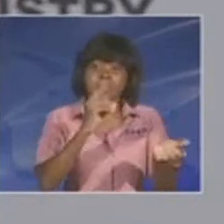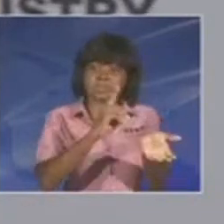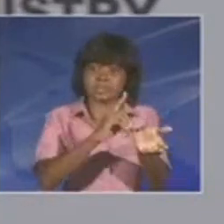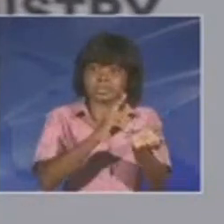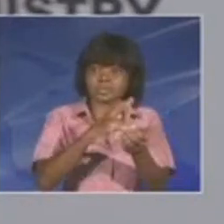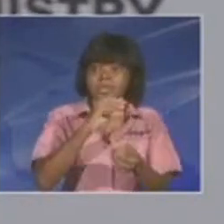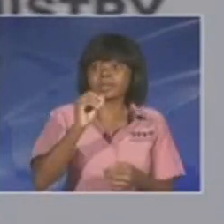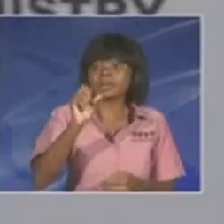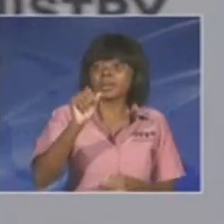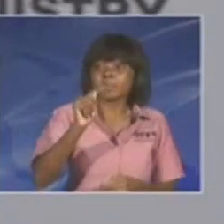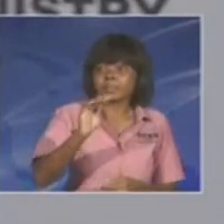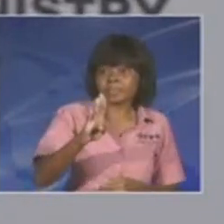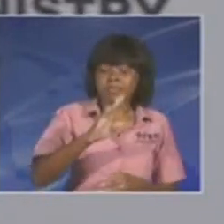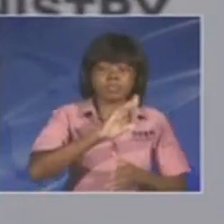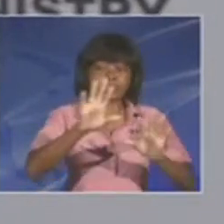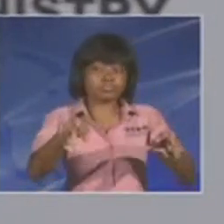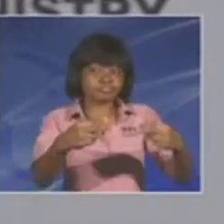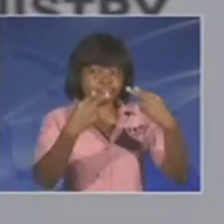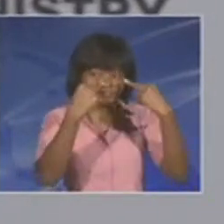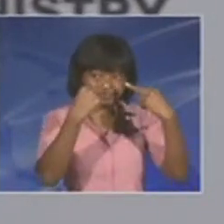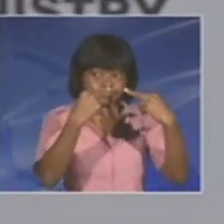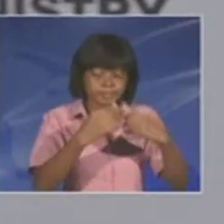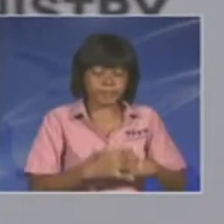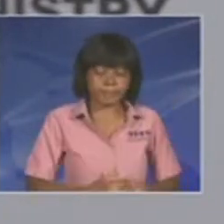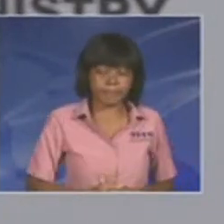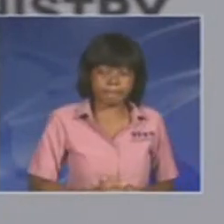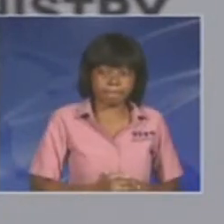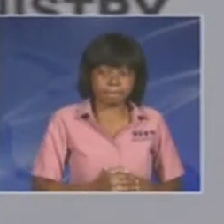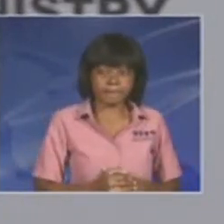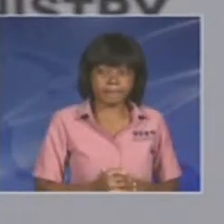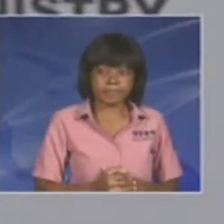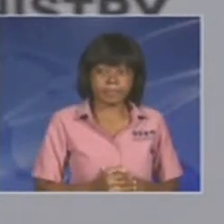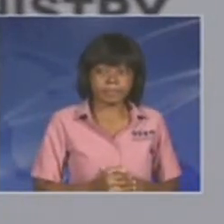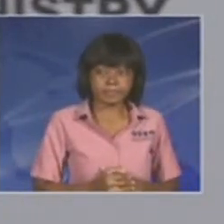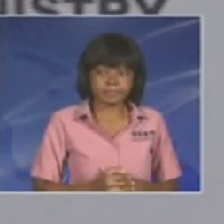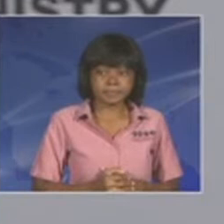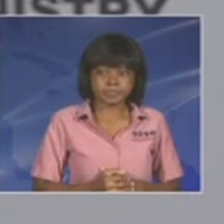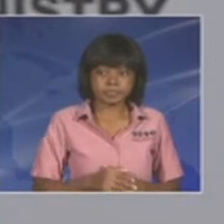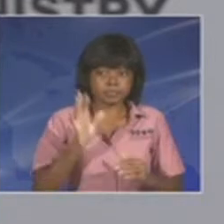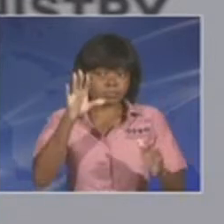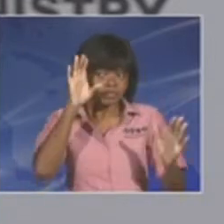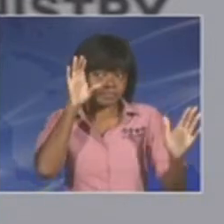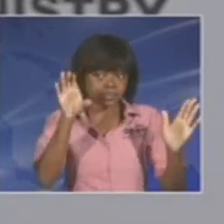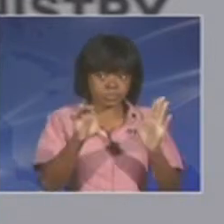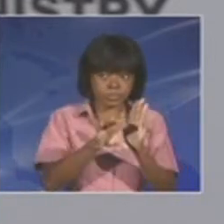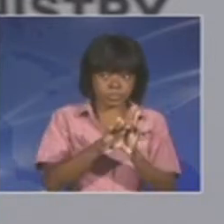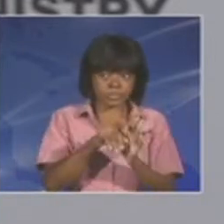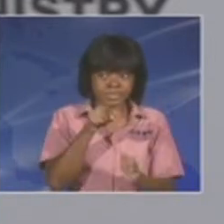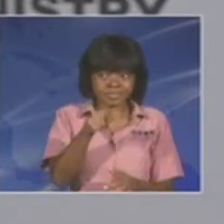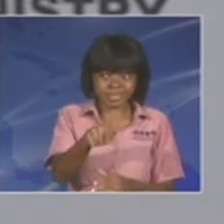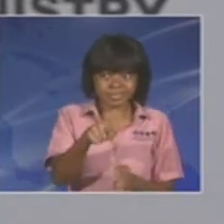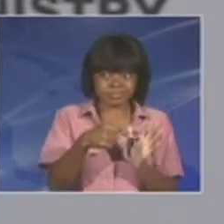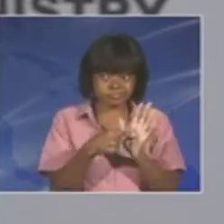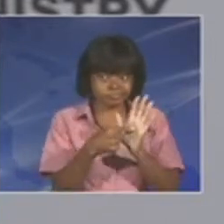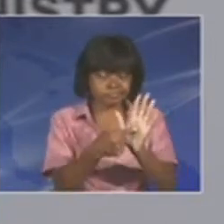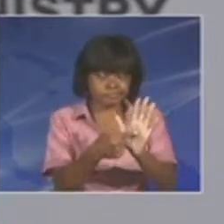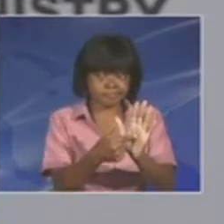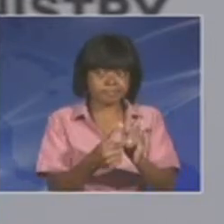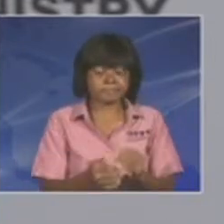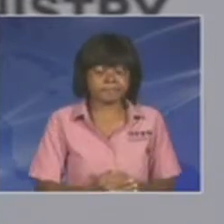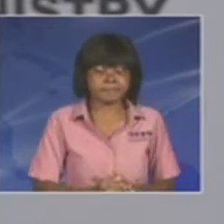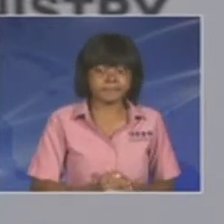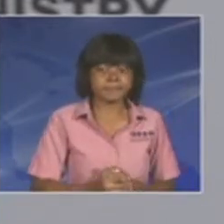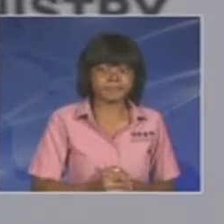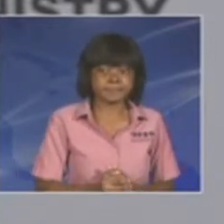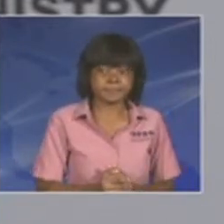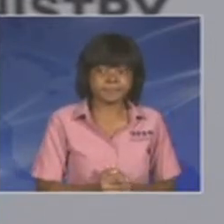media, members of the viewing and listening public. If we can have the next slide, we'll go straight into the epidemiological update. And that slide gives